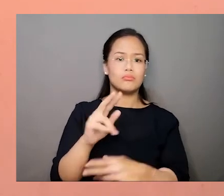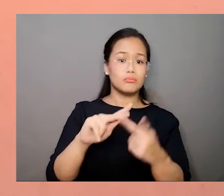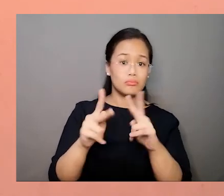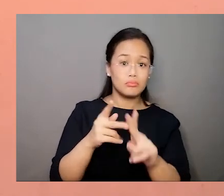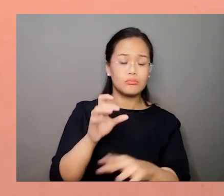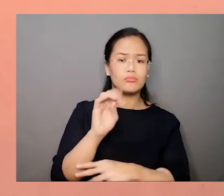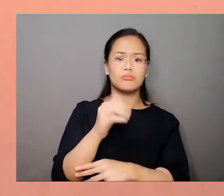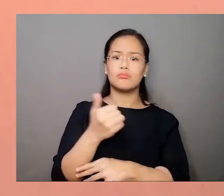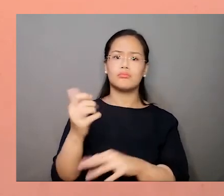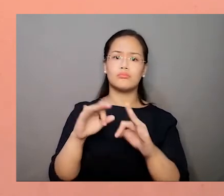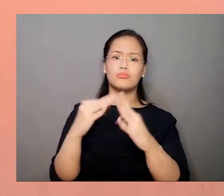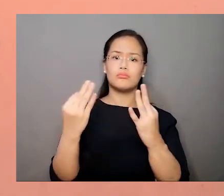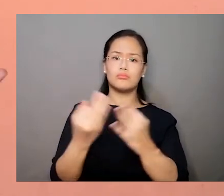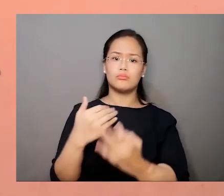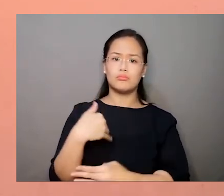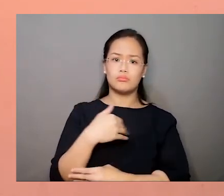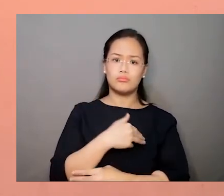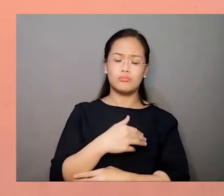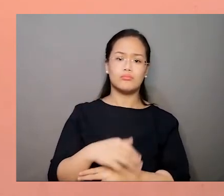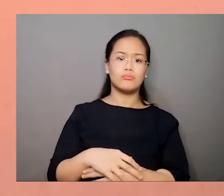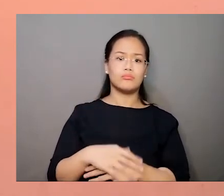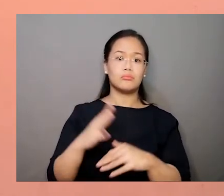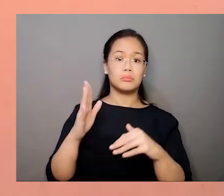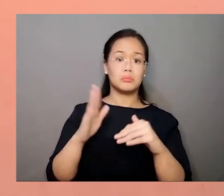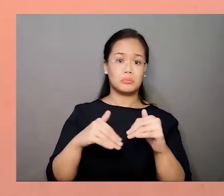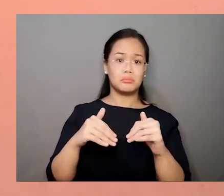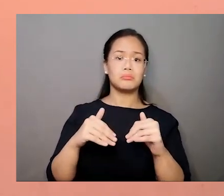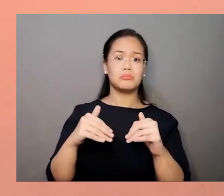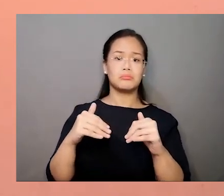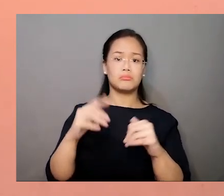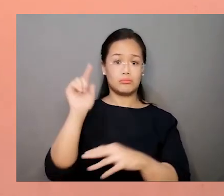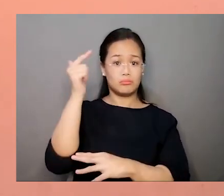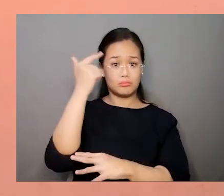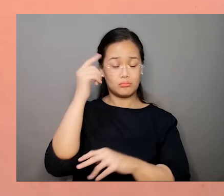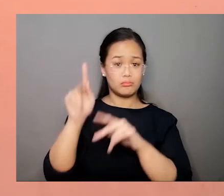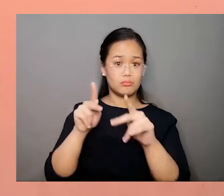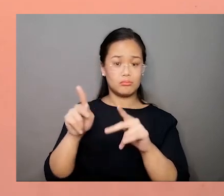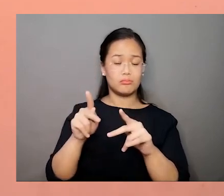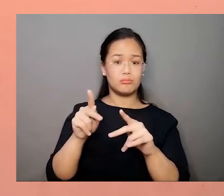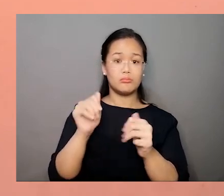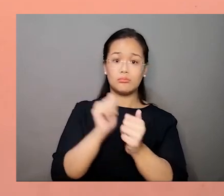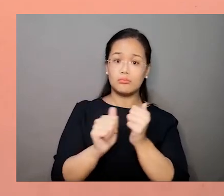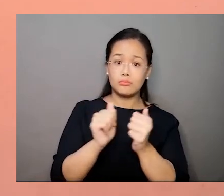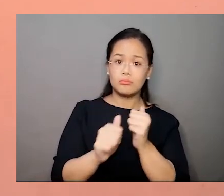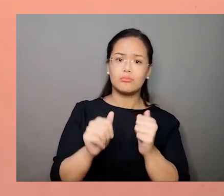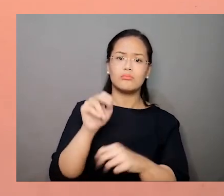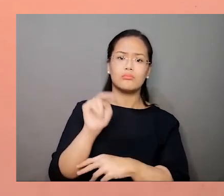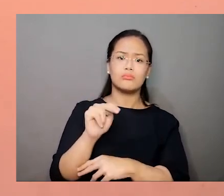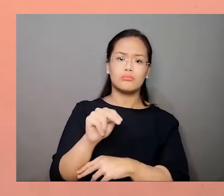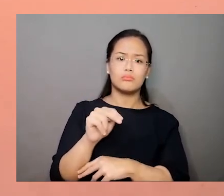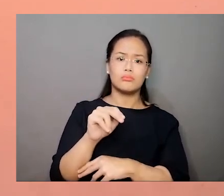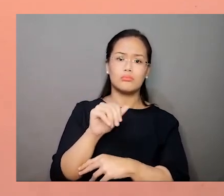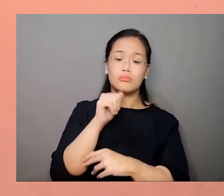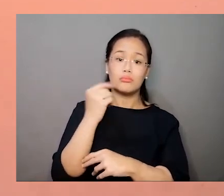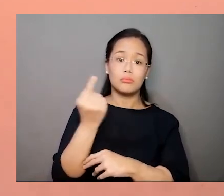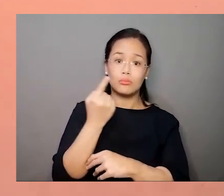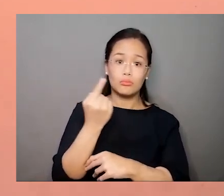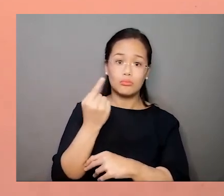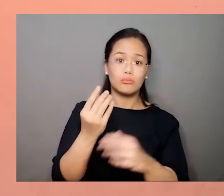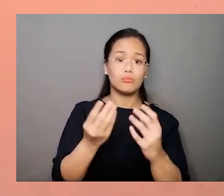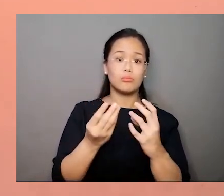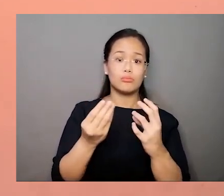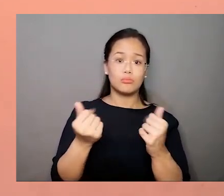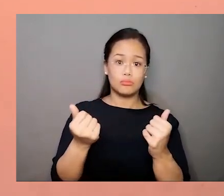family, instead of state agents. Thus, this requires addressing not only the vertical